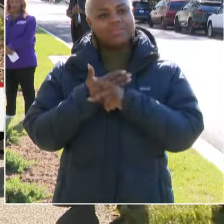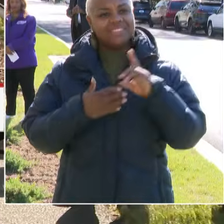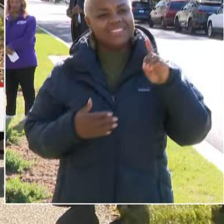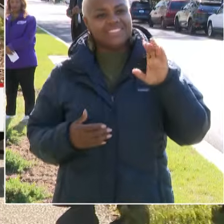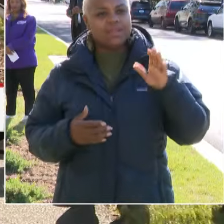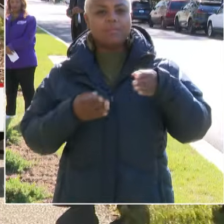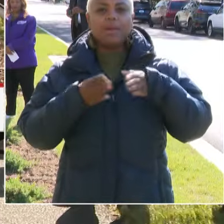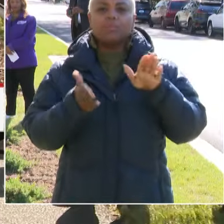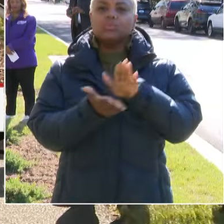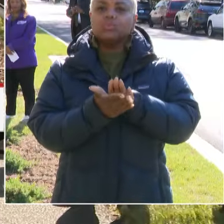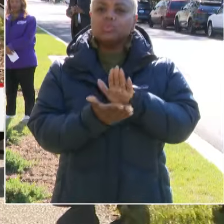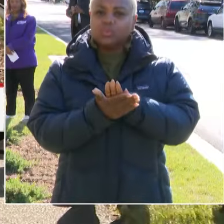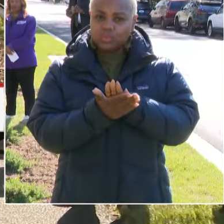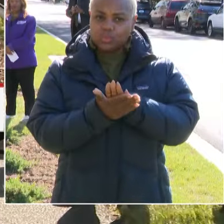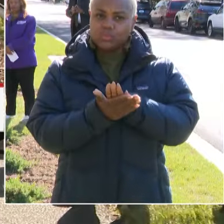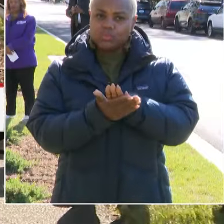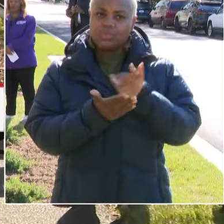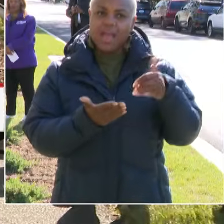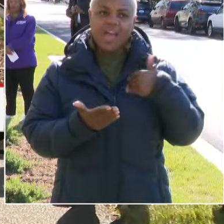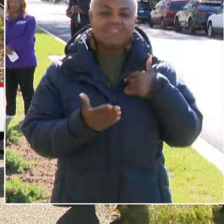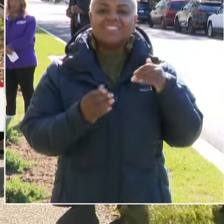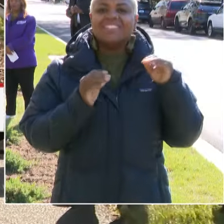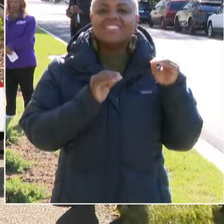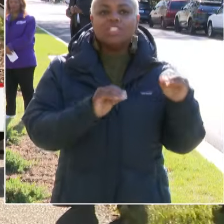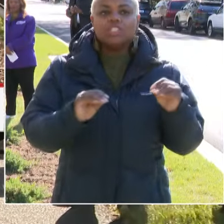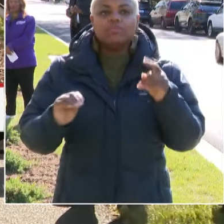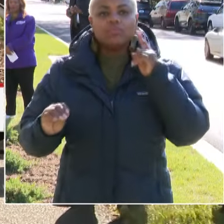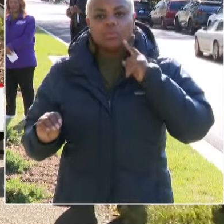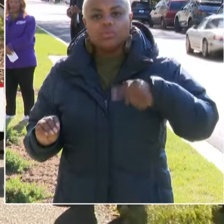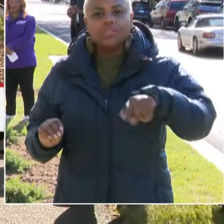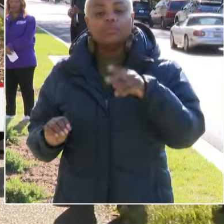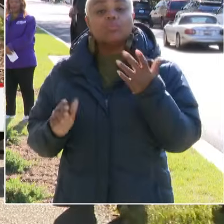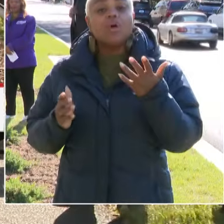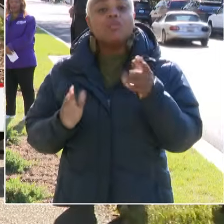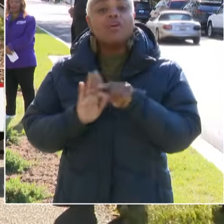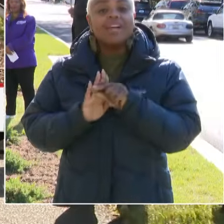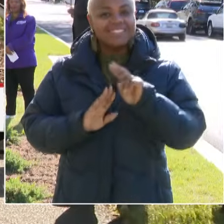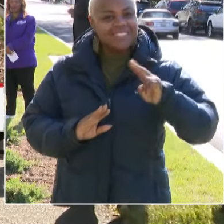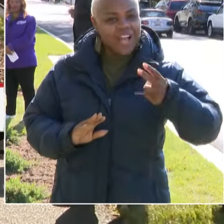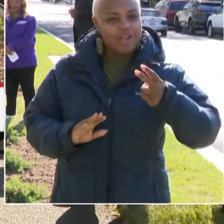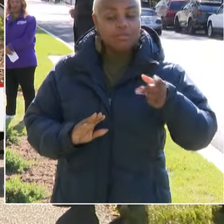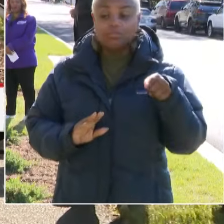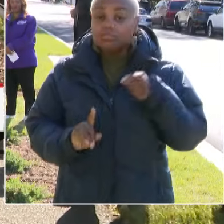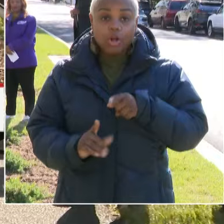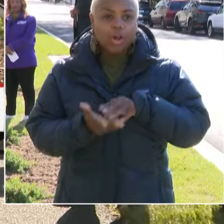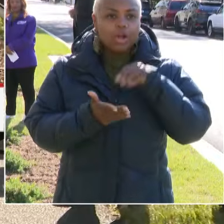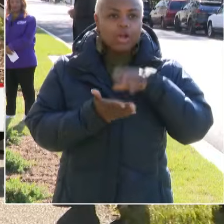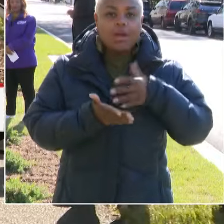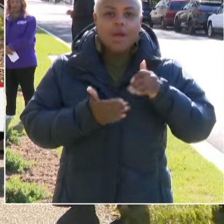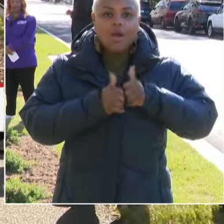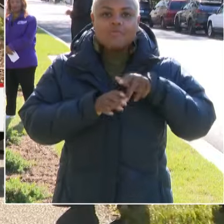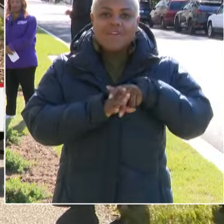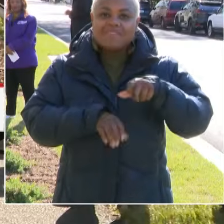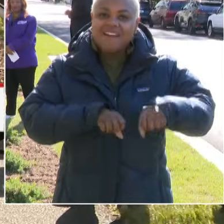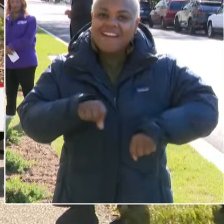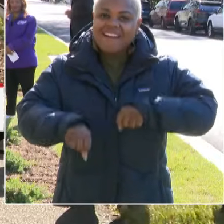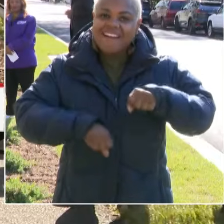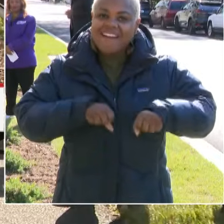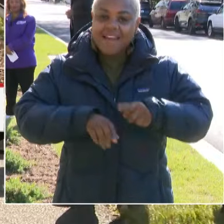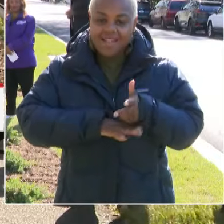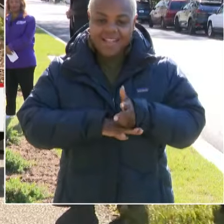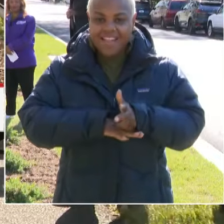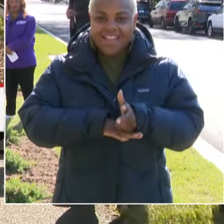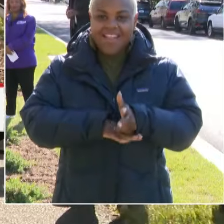we teach second graders how to ride a bike at DC Public Schools? I know that the lab at DC is